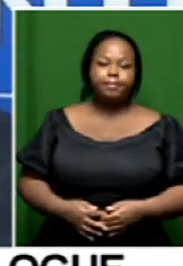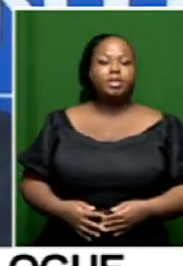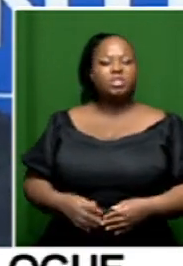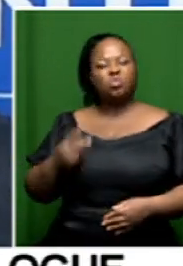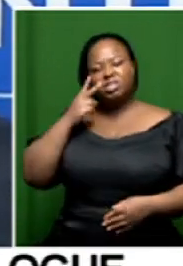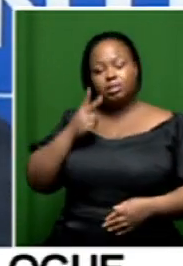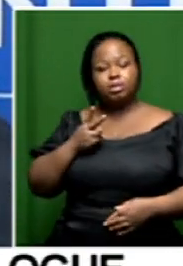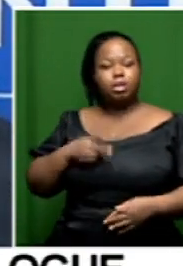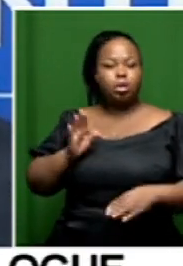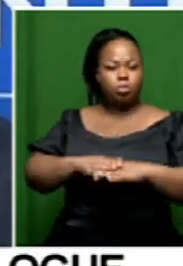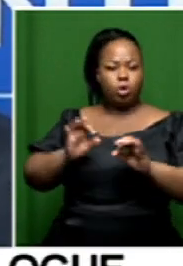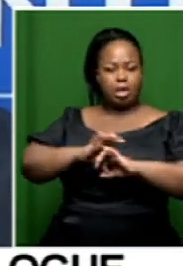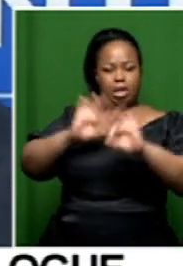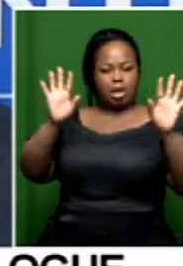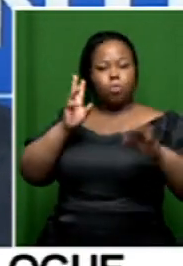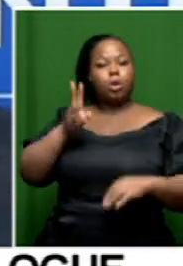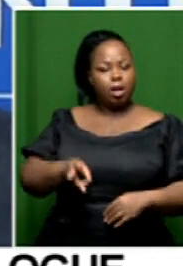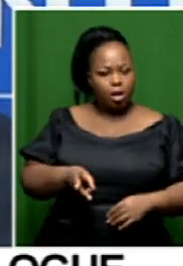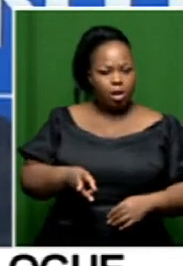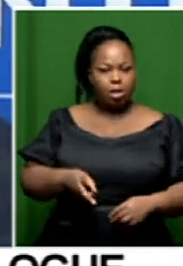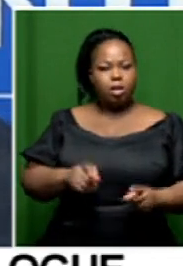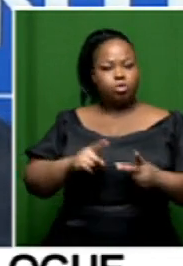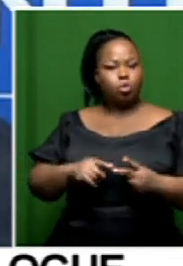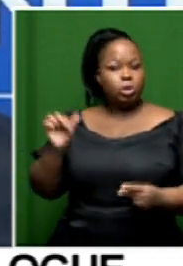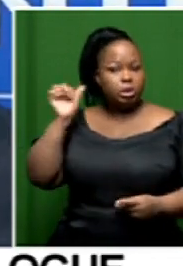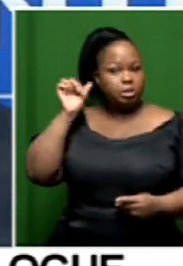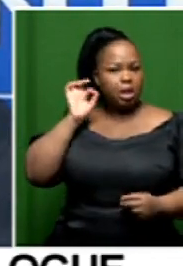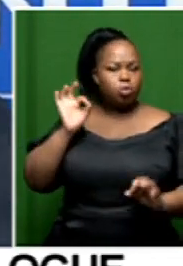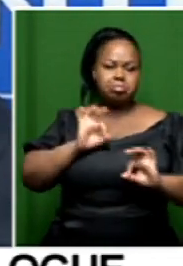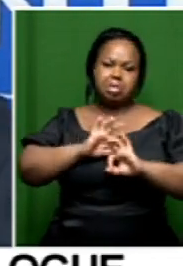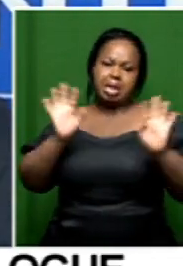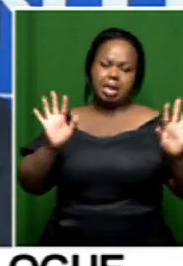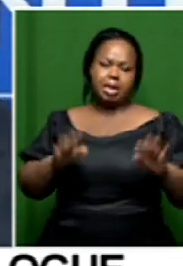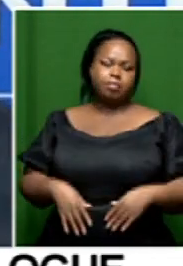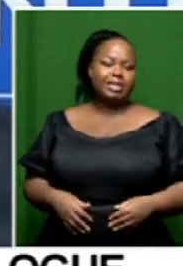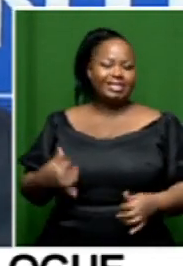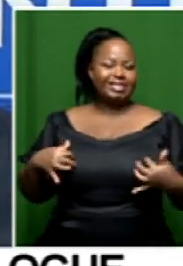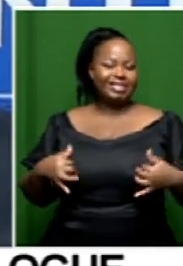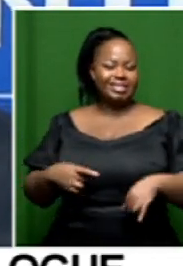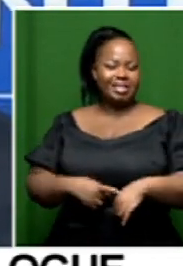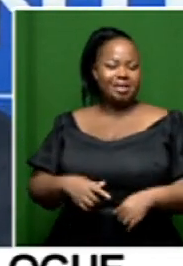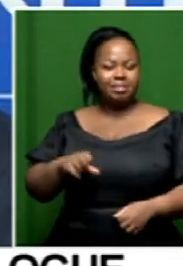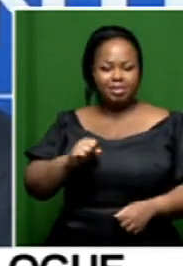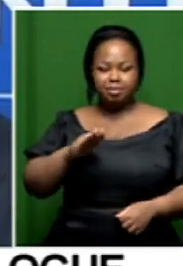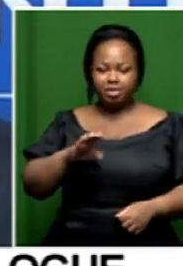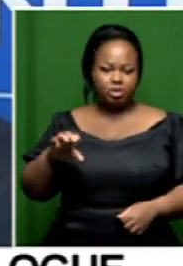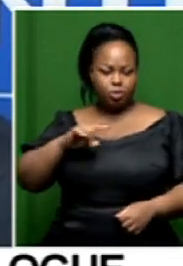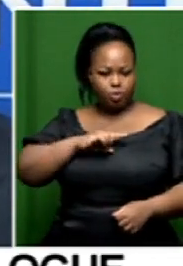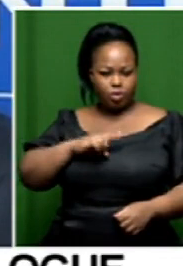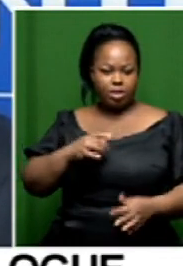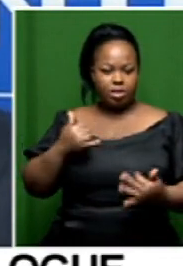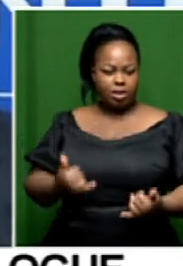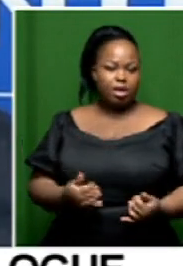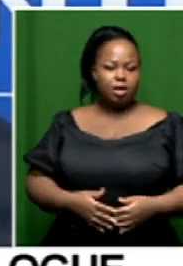to see a much clearer picture, better sound quality. And also it's an exciting time for SABC as well, because we are